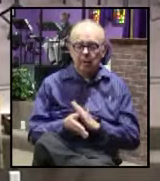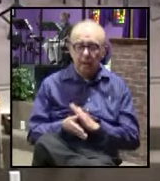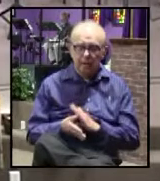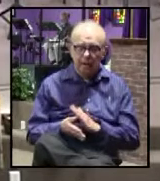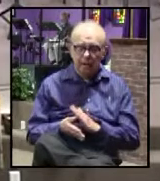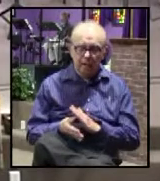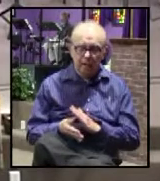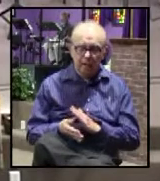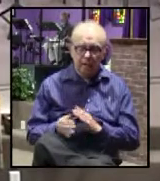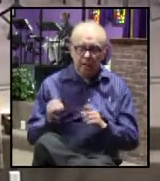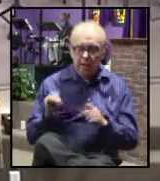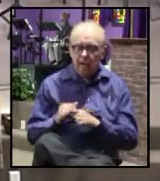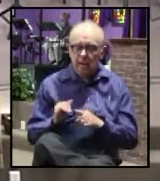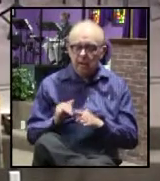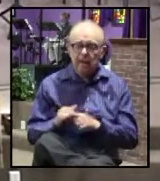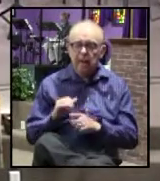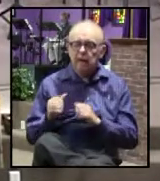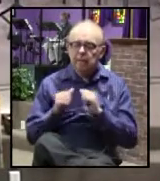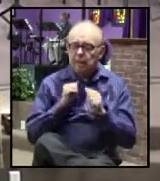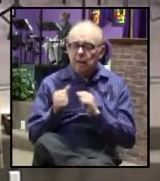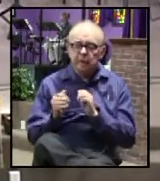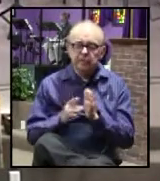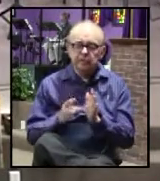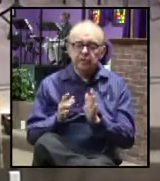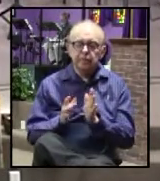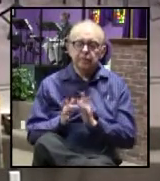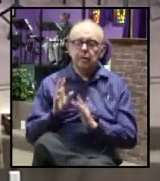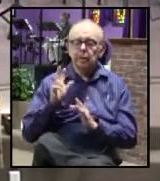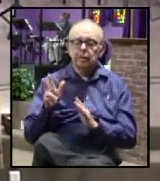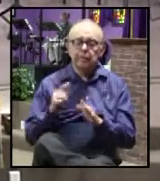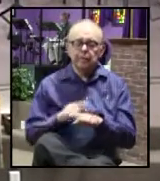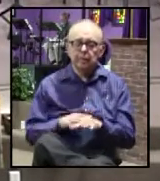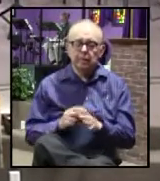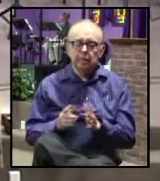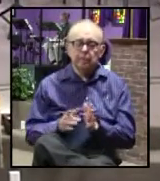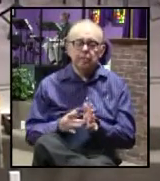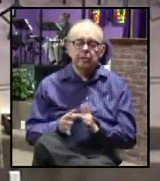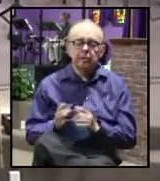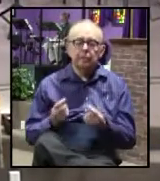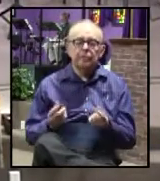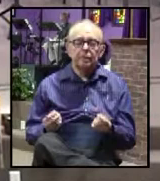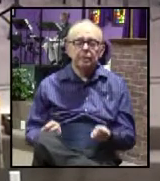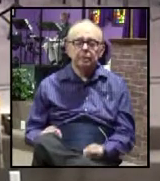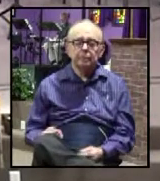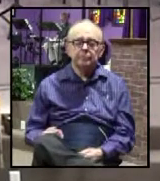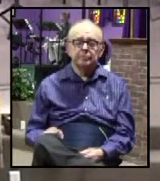he was going to curse him and deny him 3 times. And what does Jesus do?